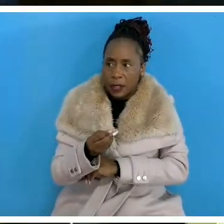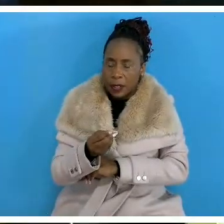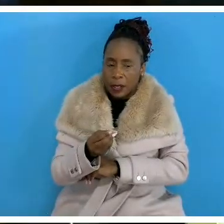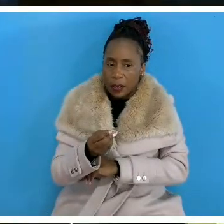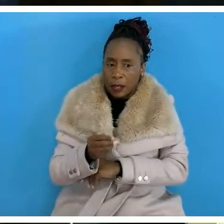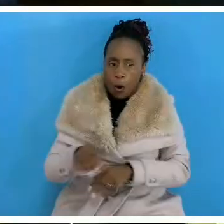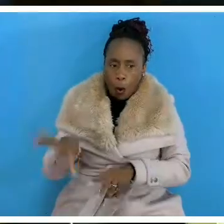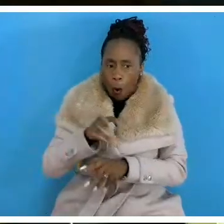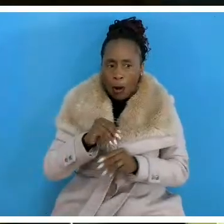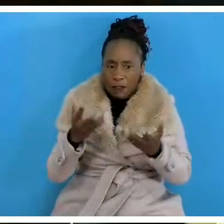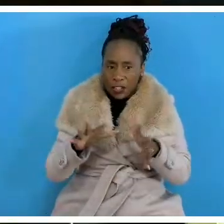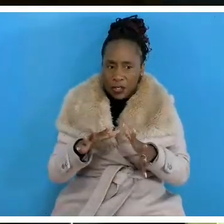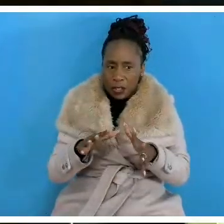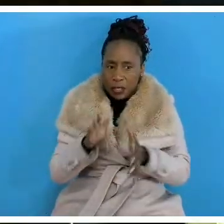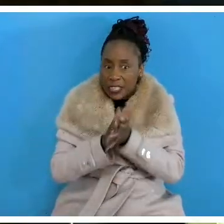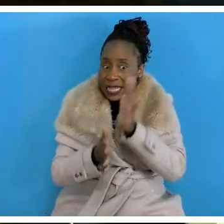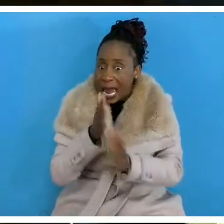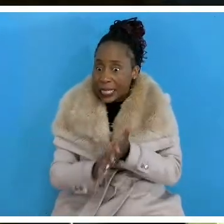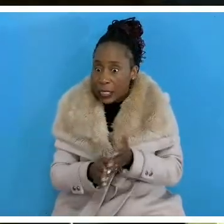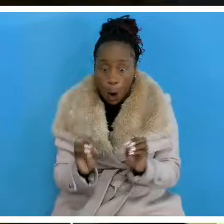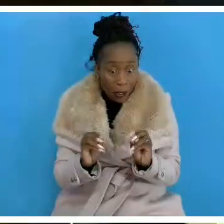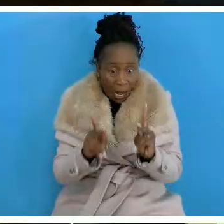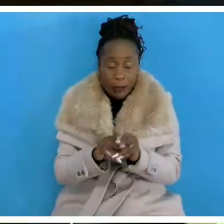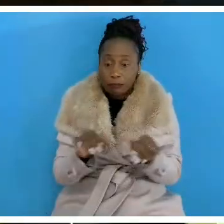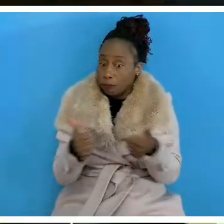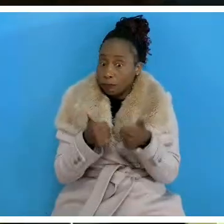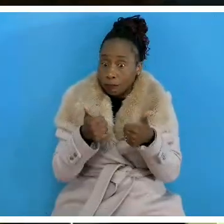DG? We're done. Okay, wonderful.